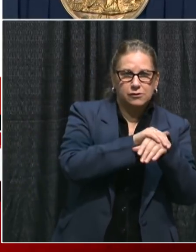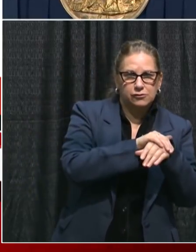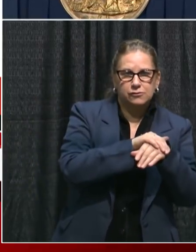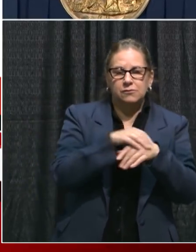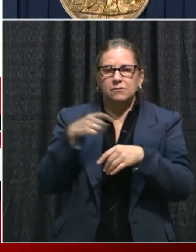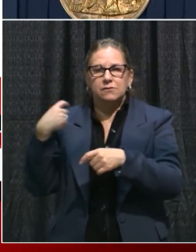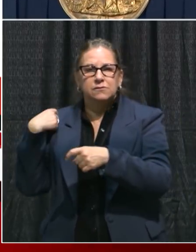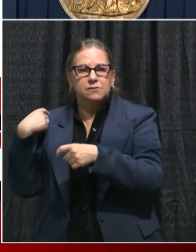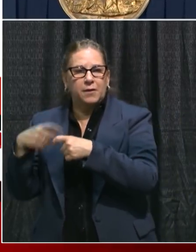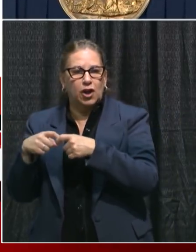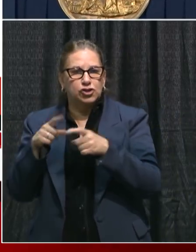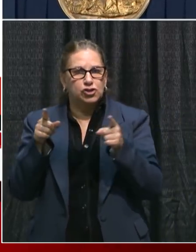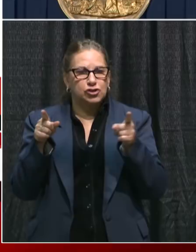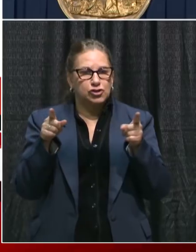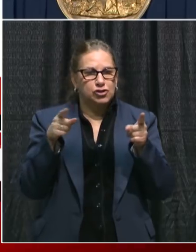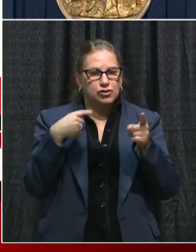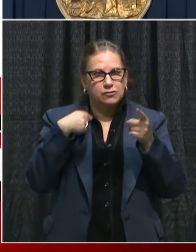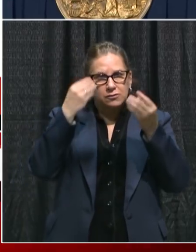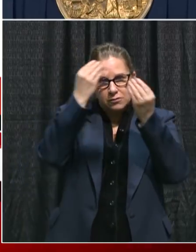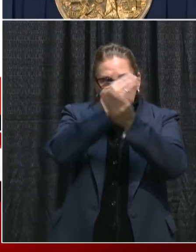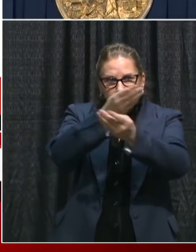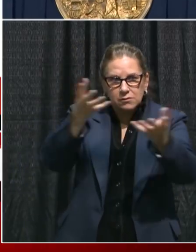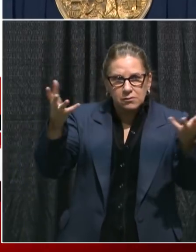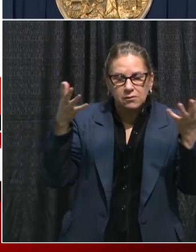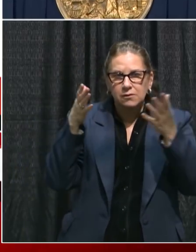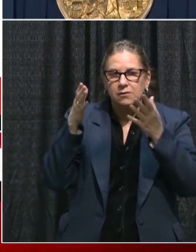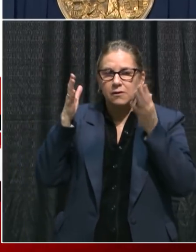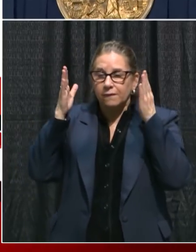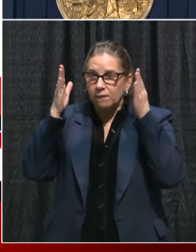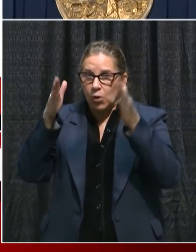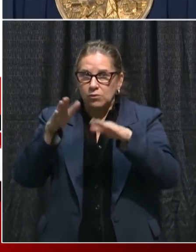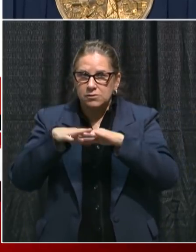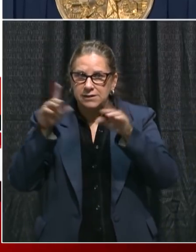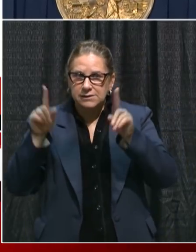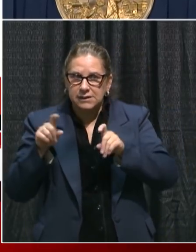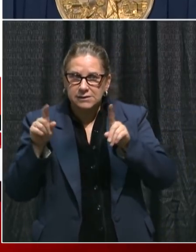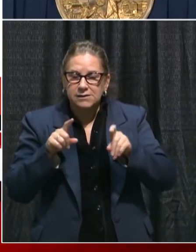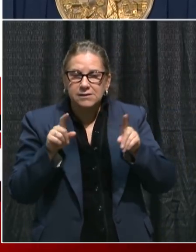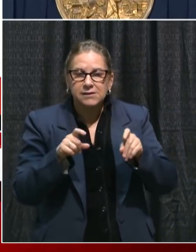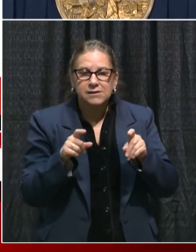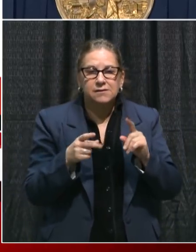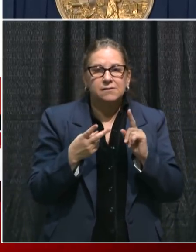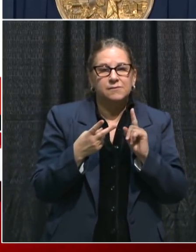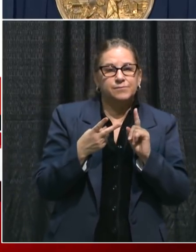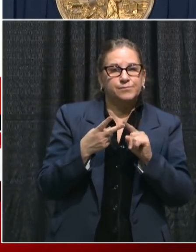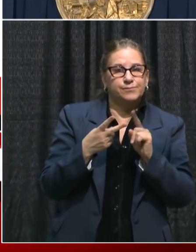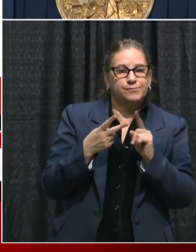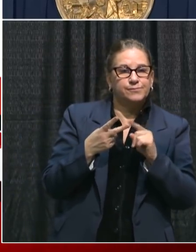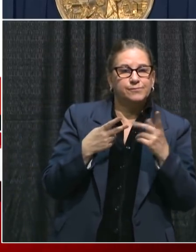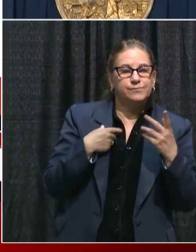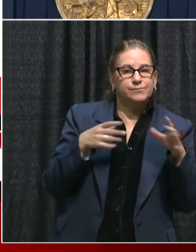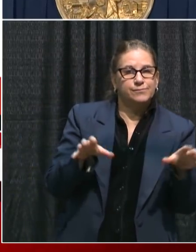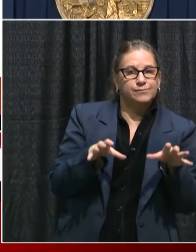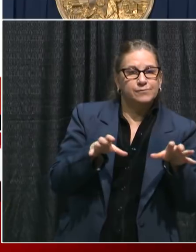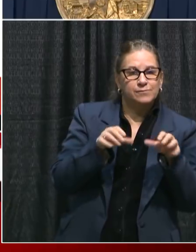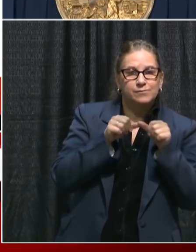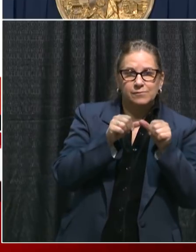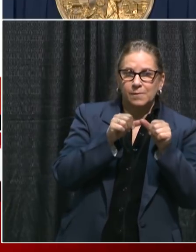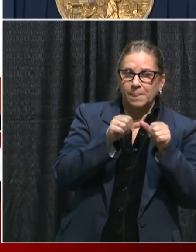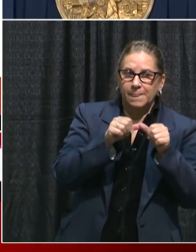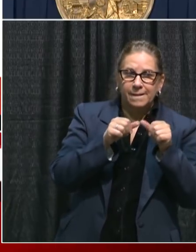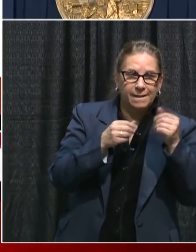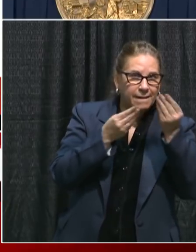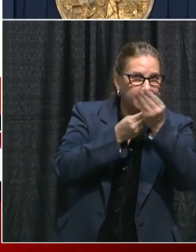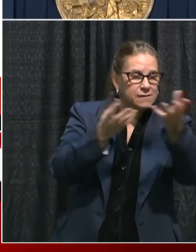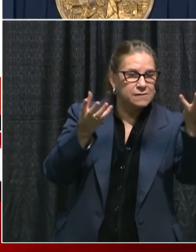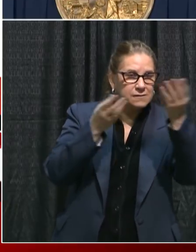focused on testing, and we continue to do that. We're also very focused on